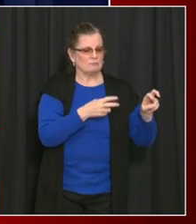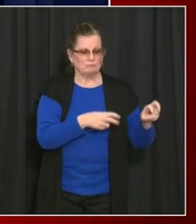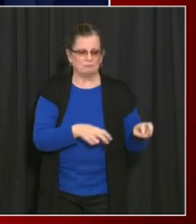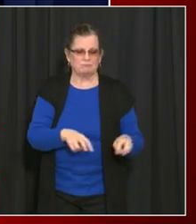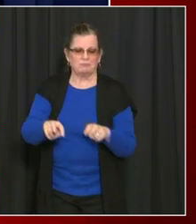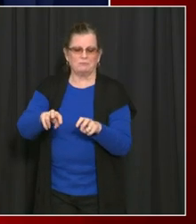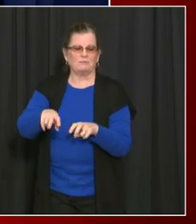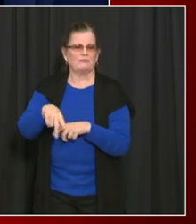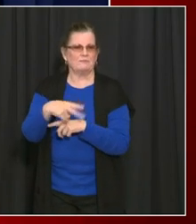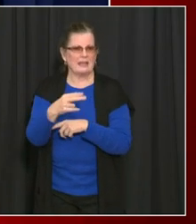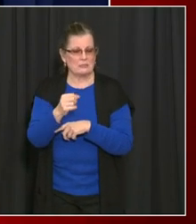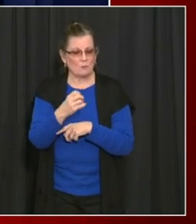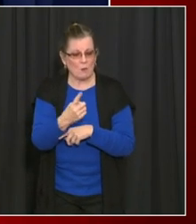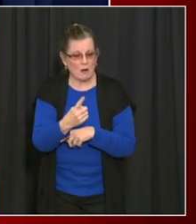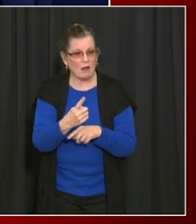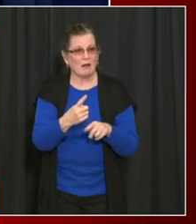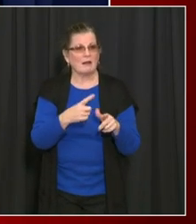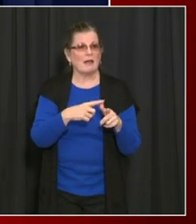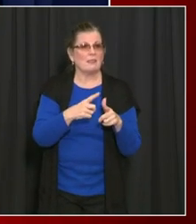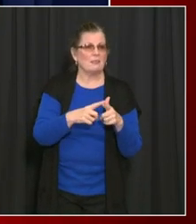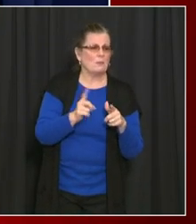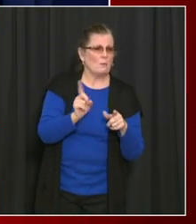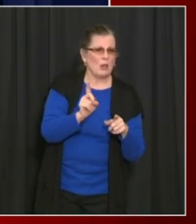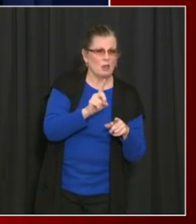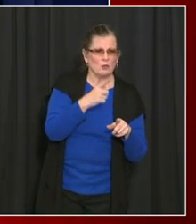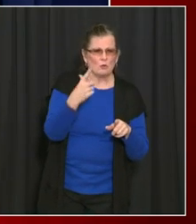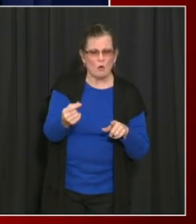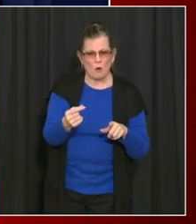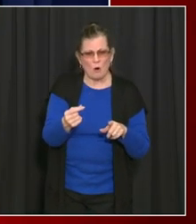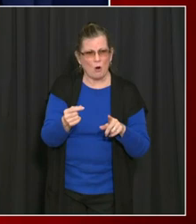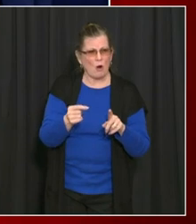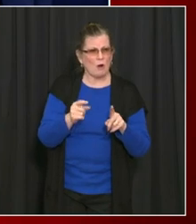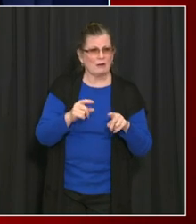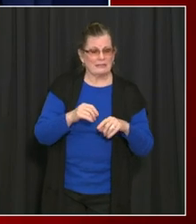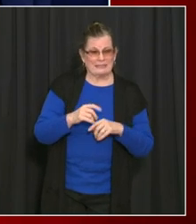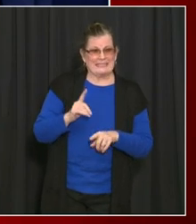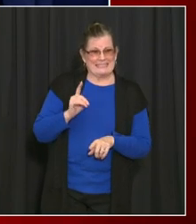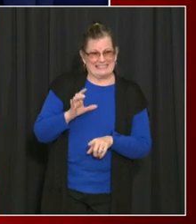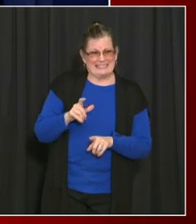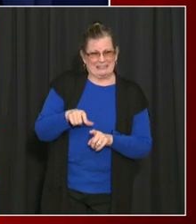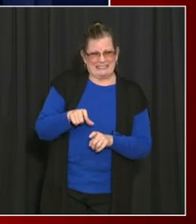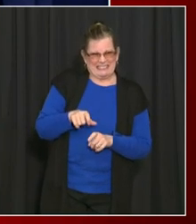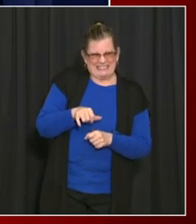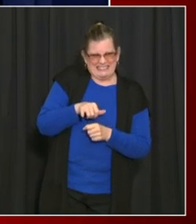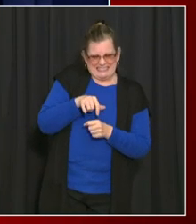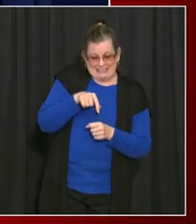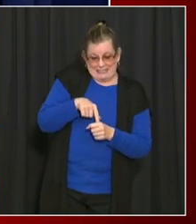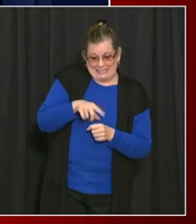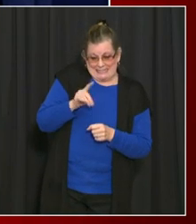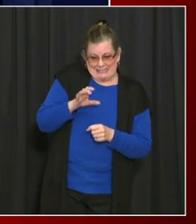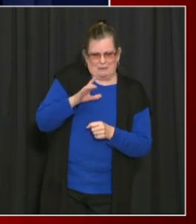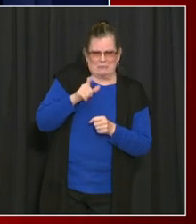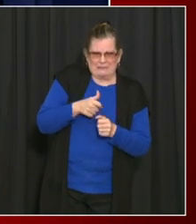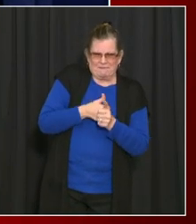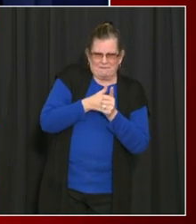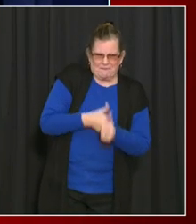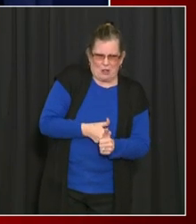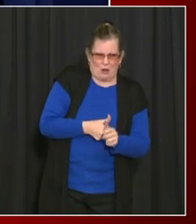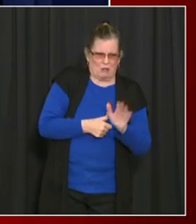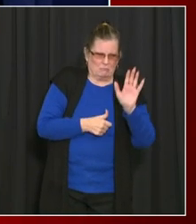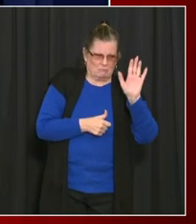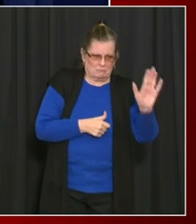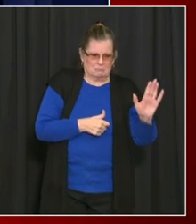of where you go in the region, DC residents should be following, should be